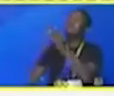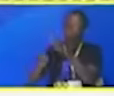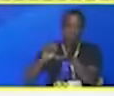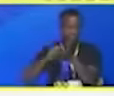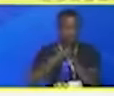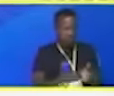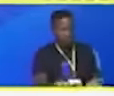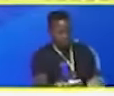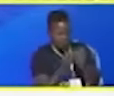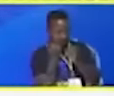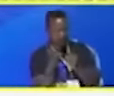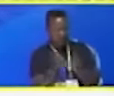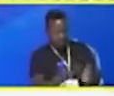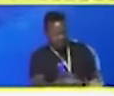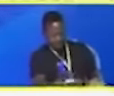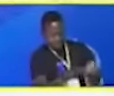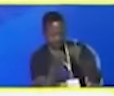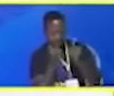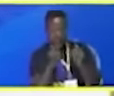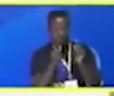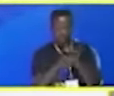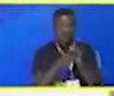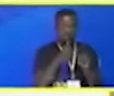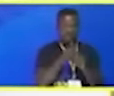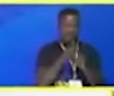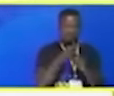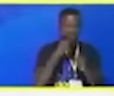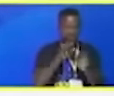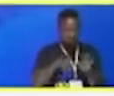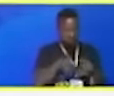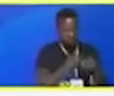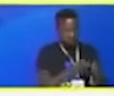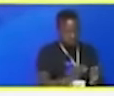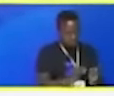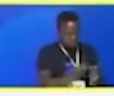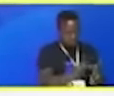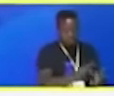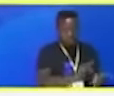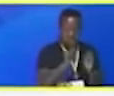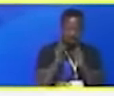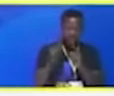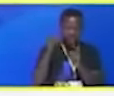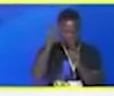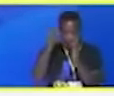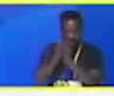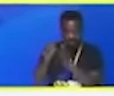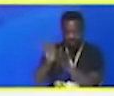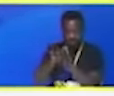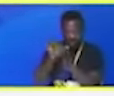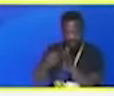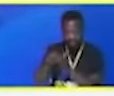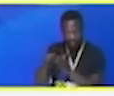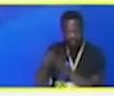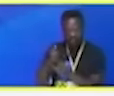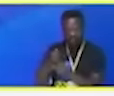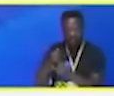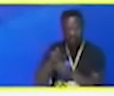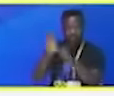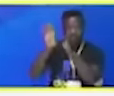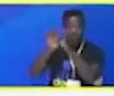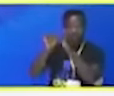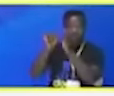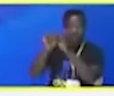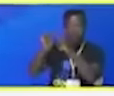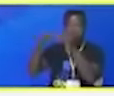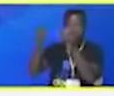hither. And then he began to see, he was given the privilege. We know from this scripture that it was a door that opened him to the